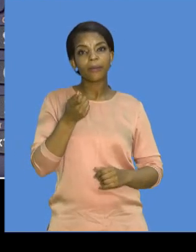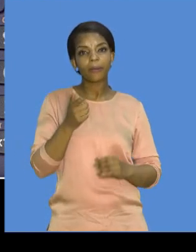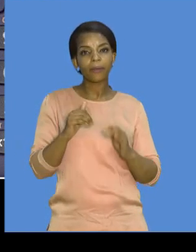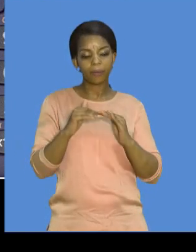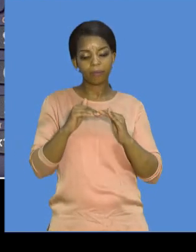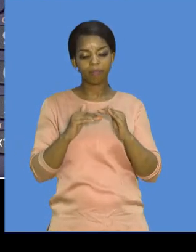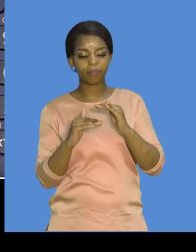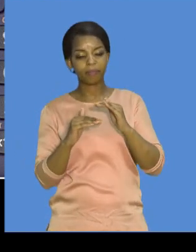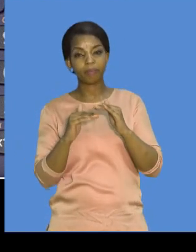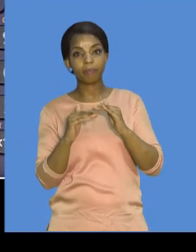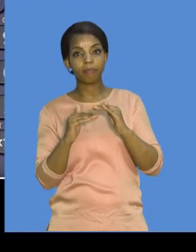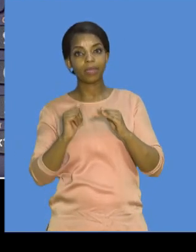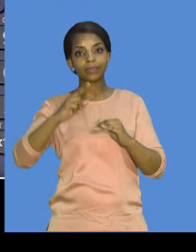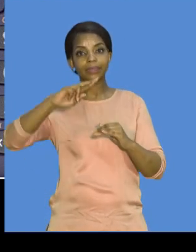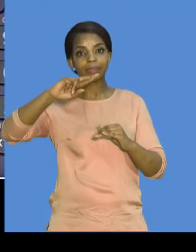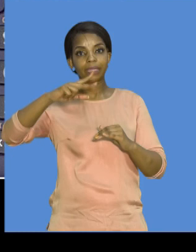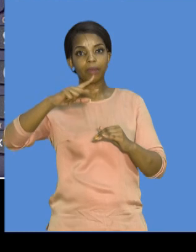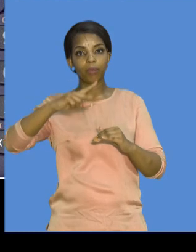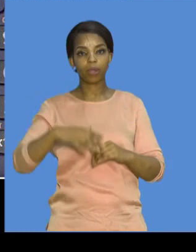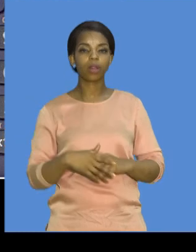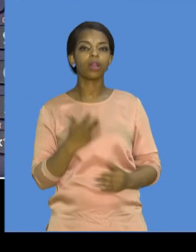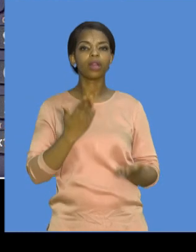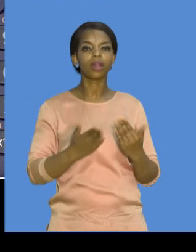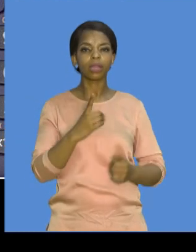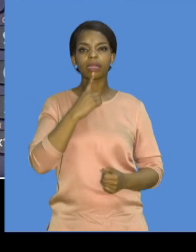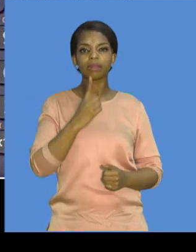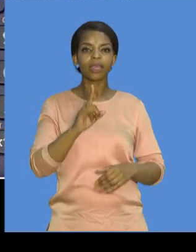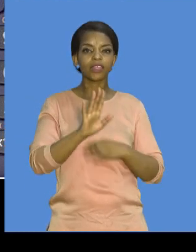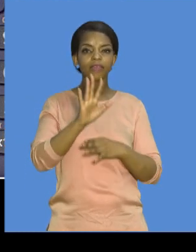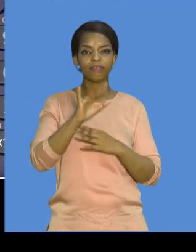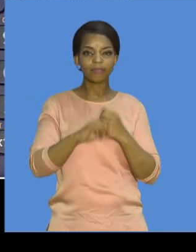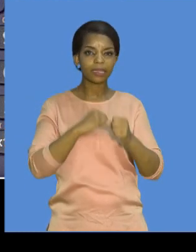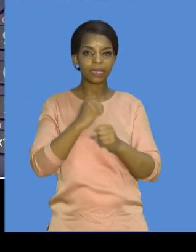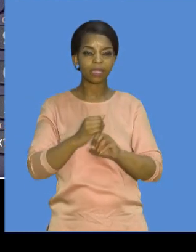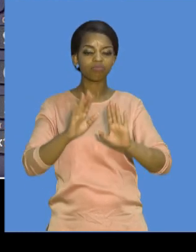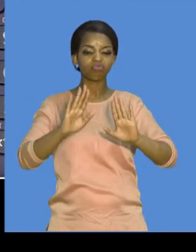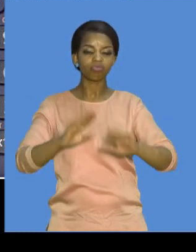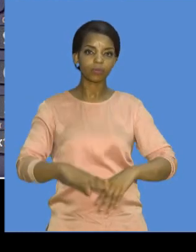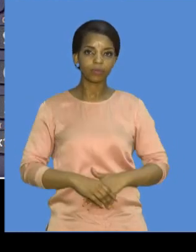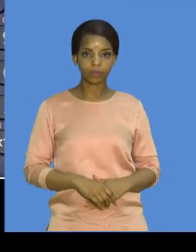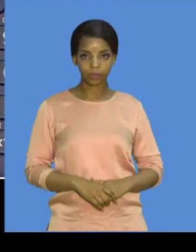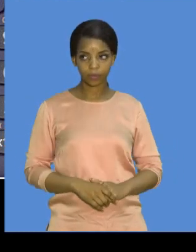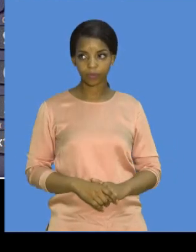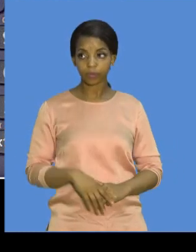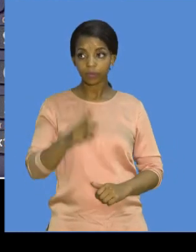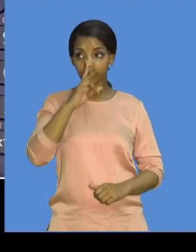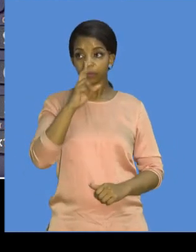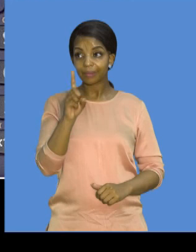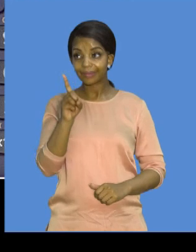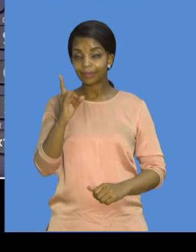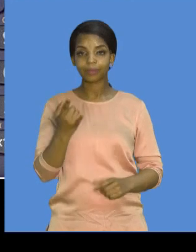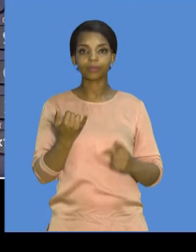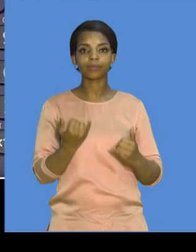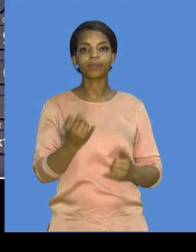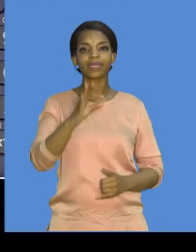double that. But if they leave it now for maybe 15 years, you can see that